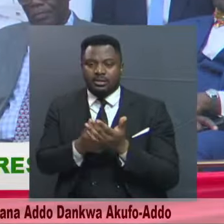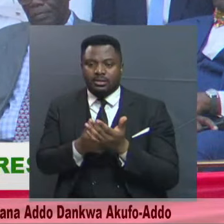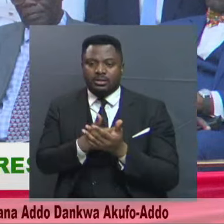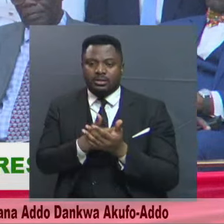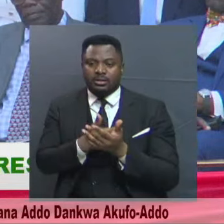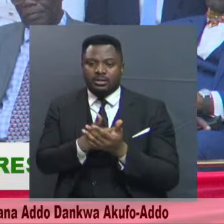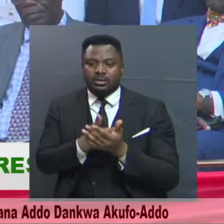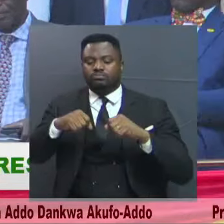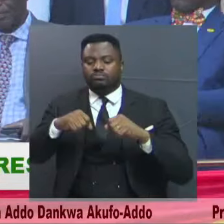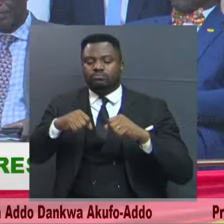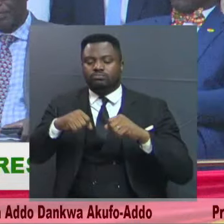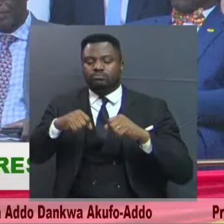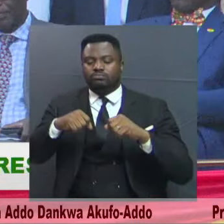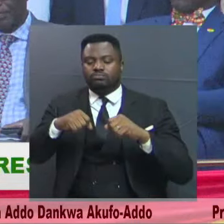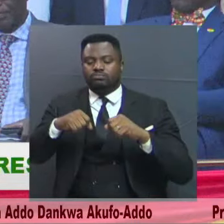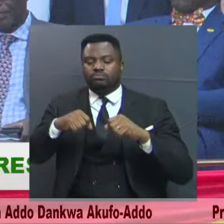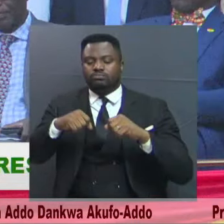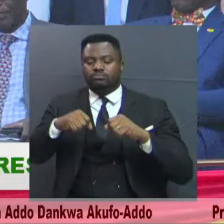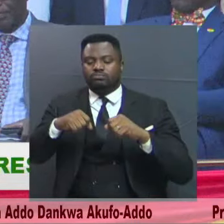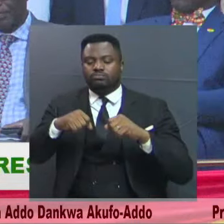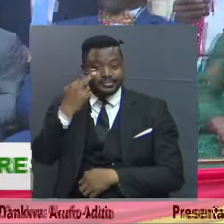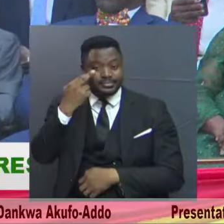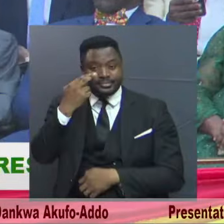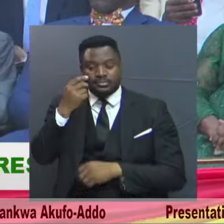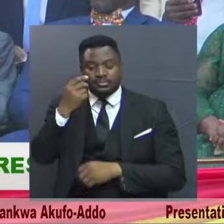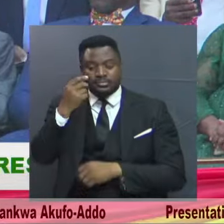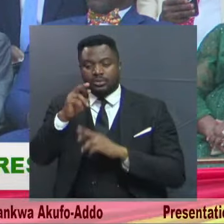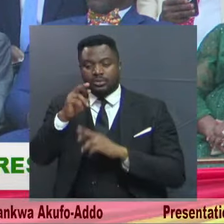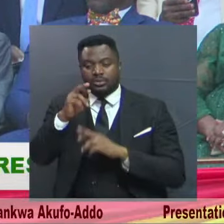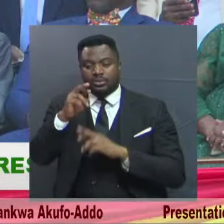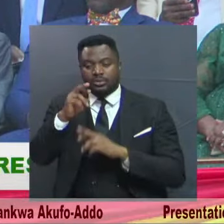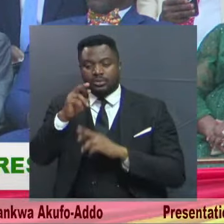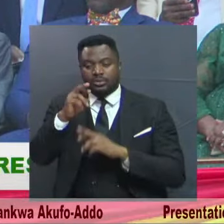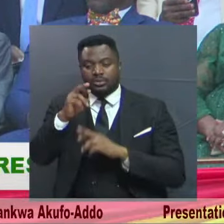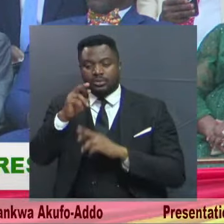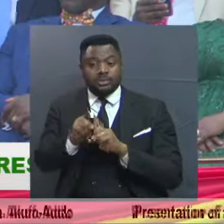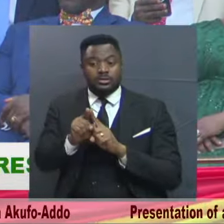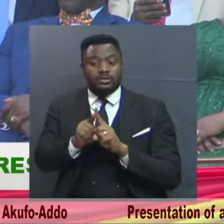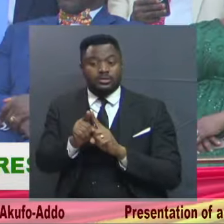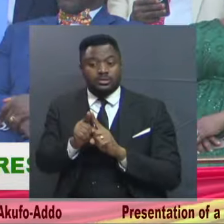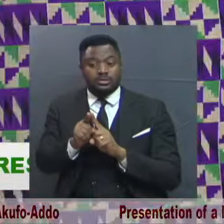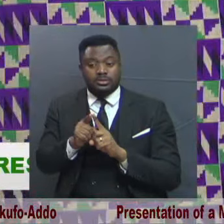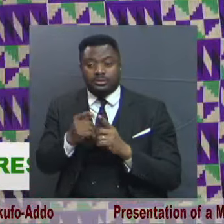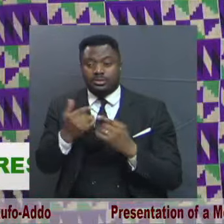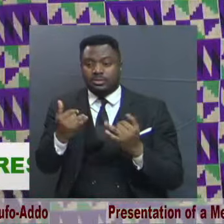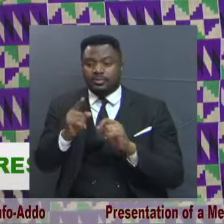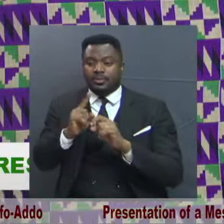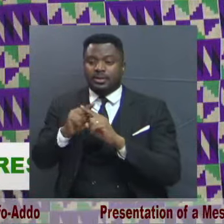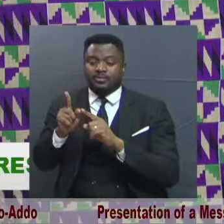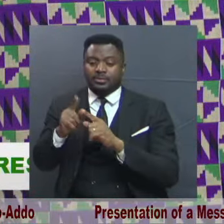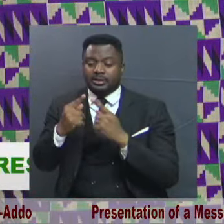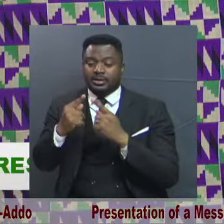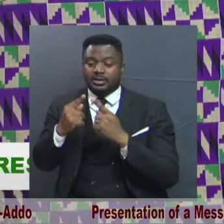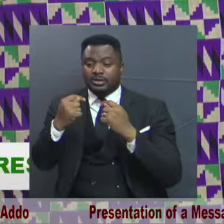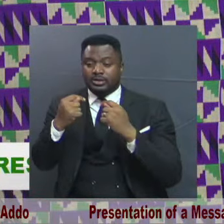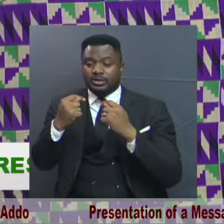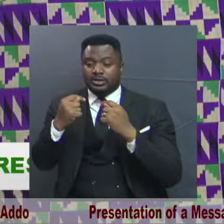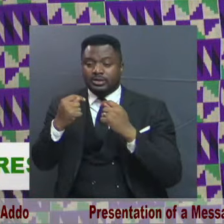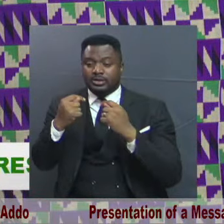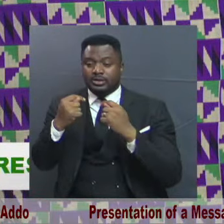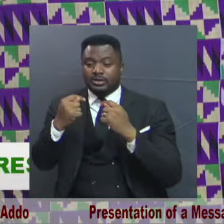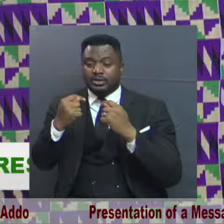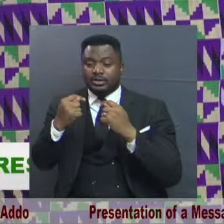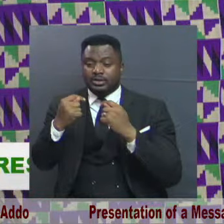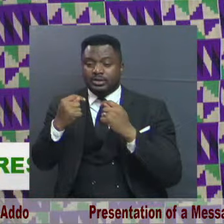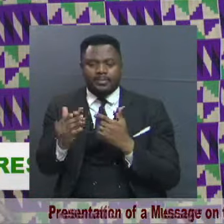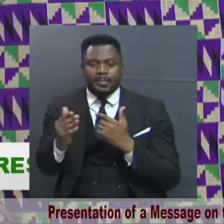left disappointed by some of the recent results of the black starles their various attempts have have been made